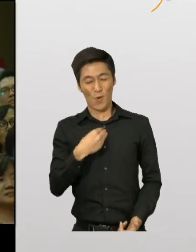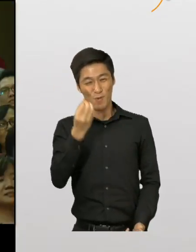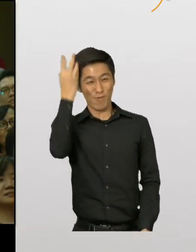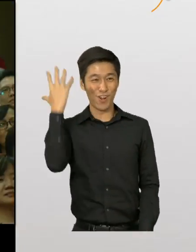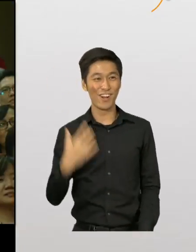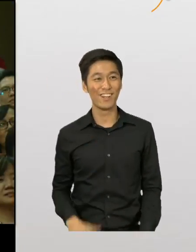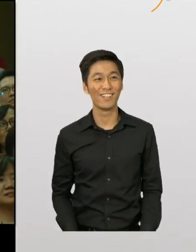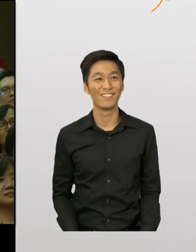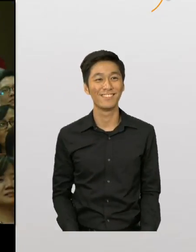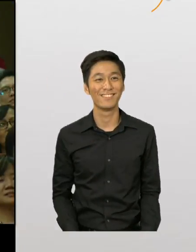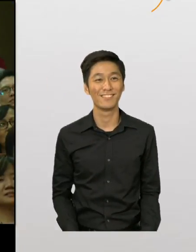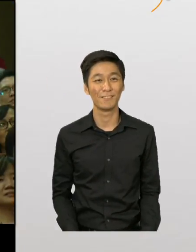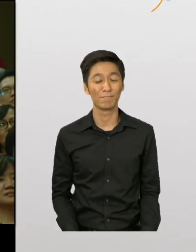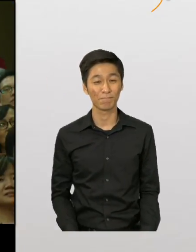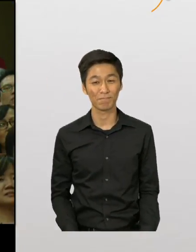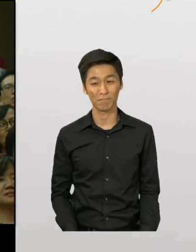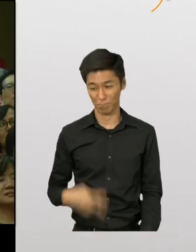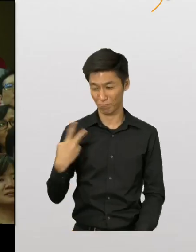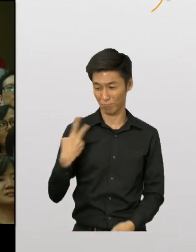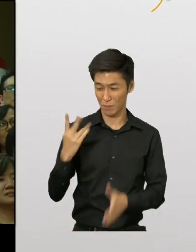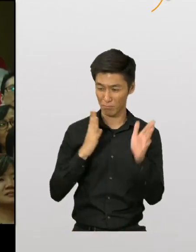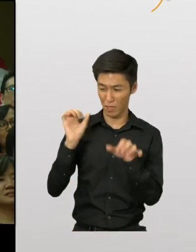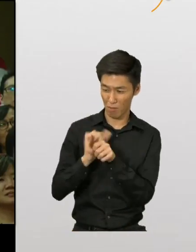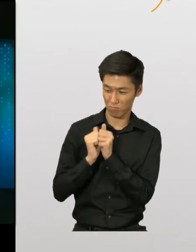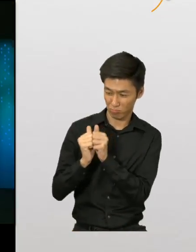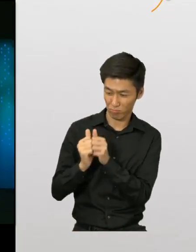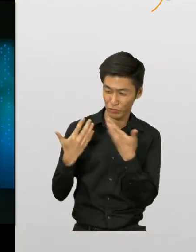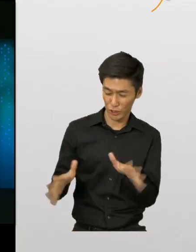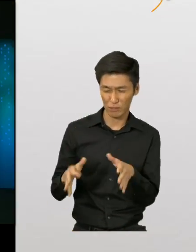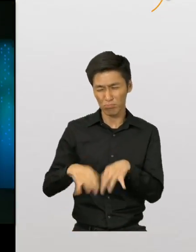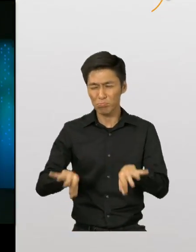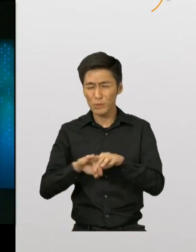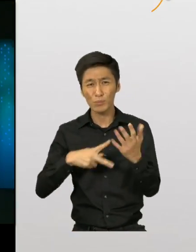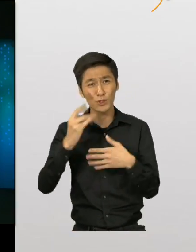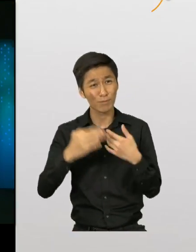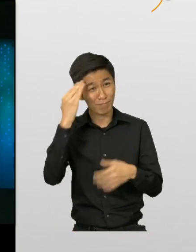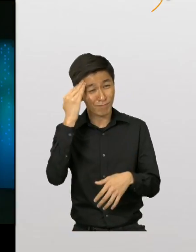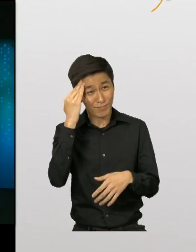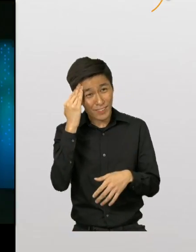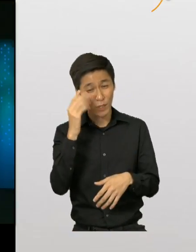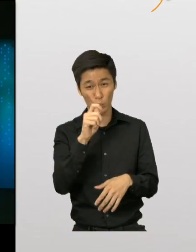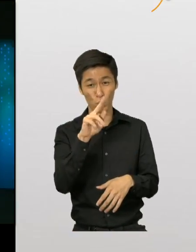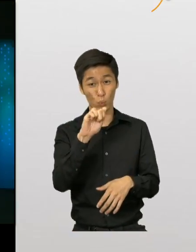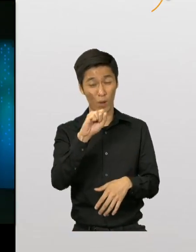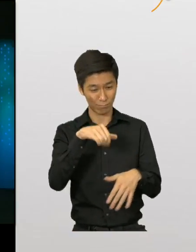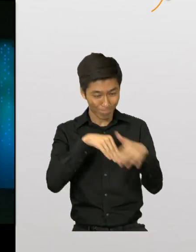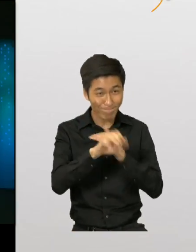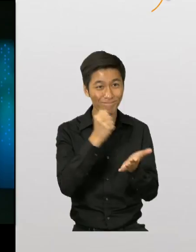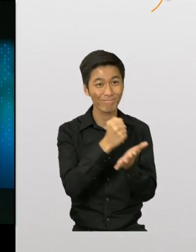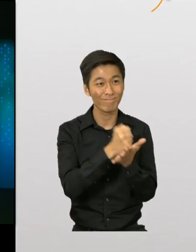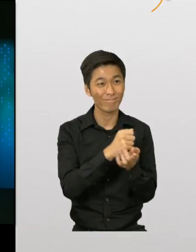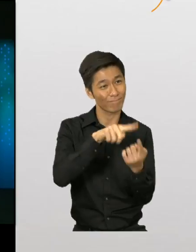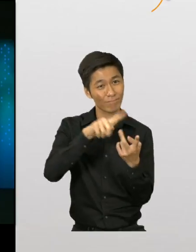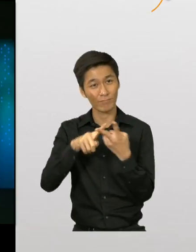We completed several important projects with Malaysia under Dr. Mahathir, including the second link at Tuas and the Lingui Dam